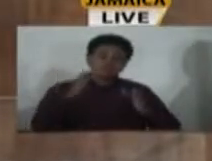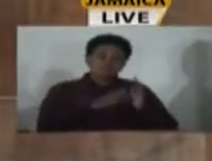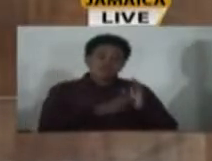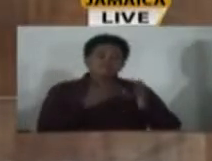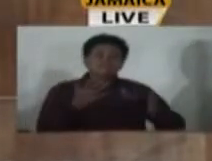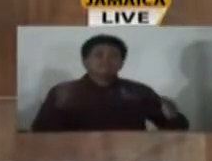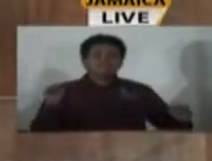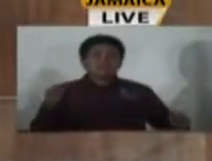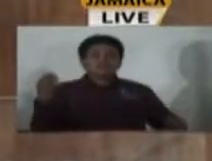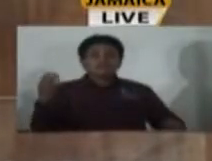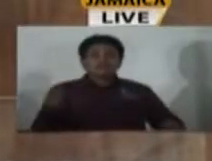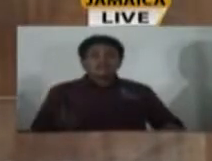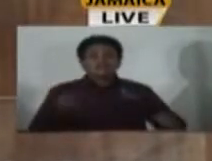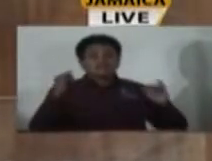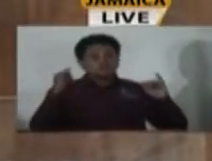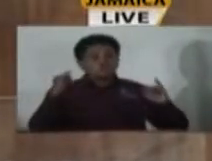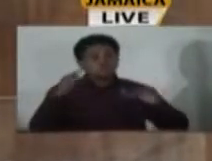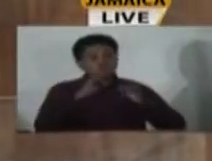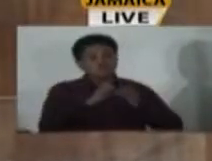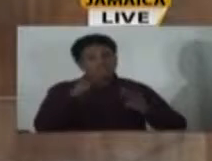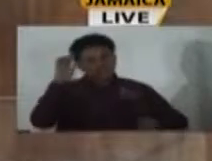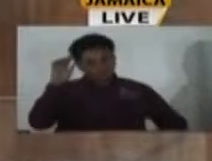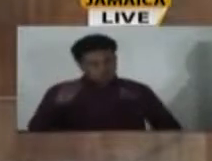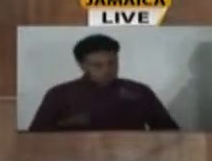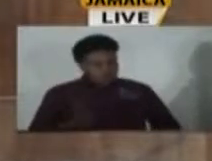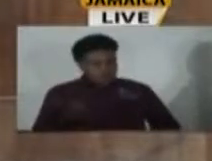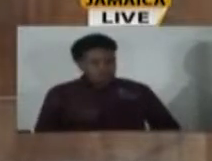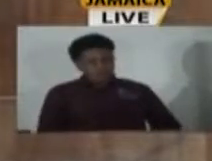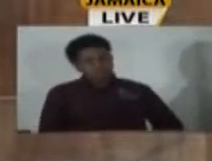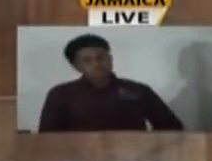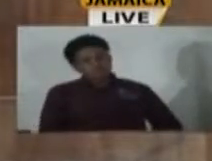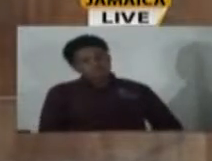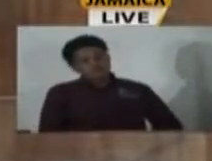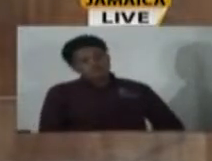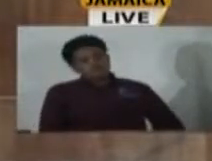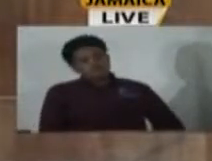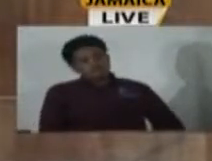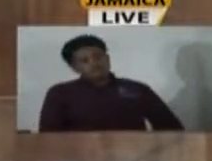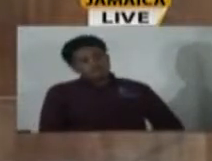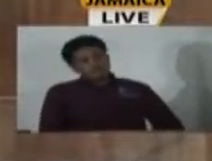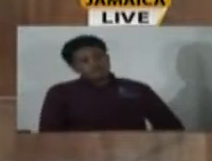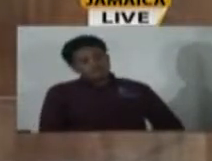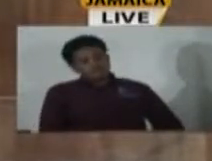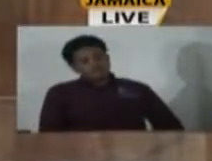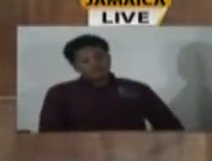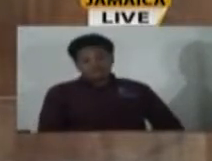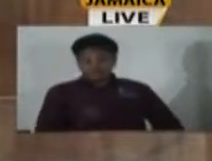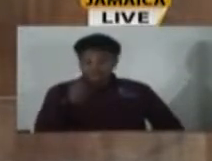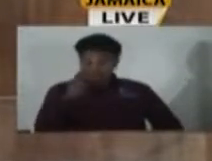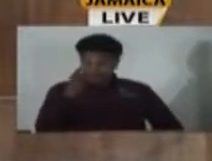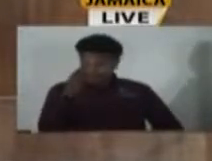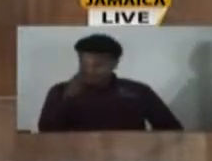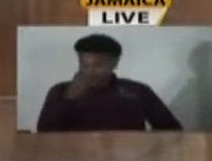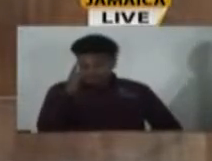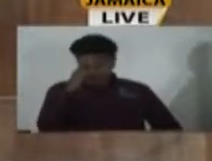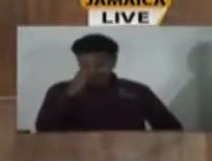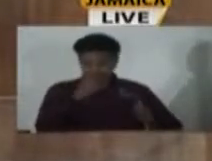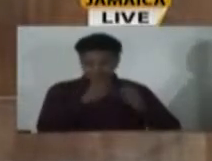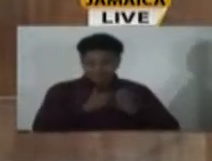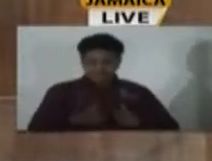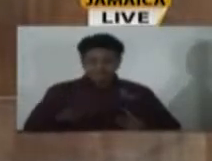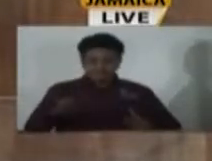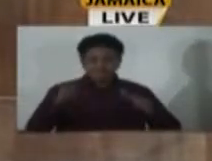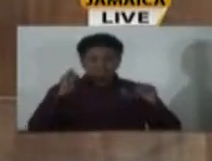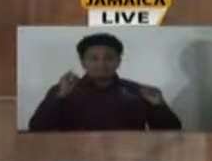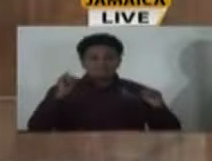they can give instructions around. And a failure to comply with that, with an instruction given